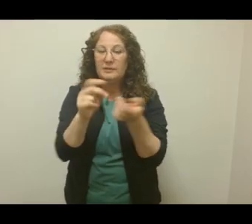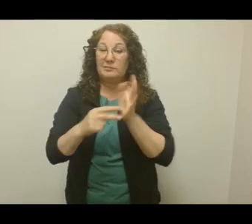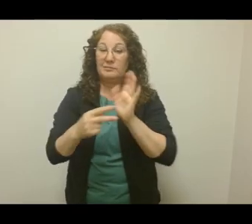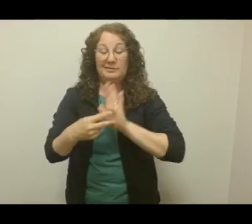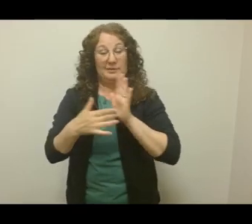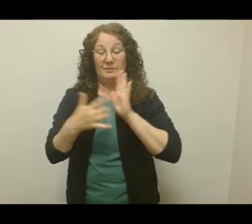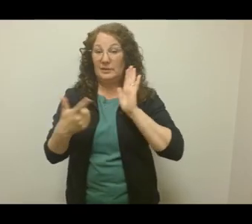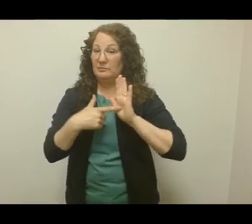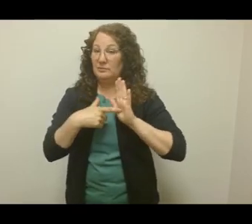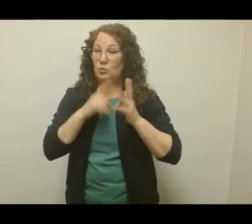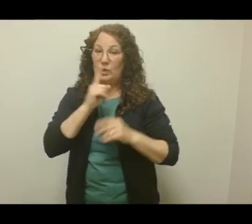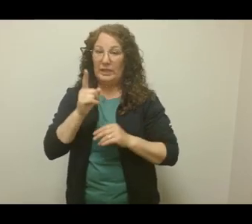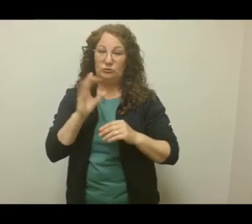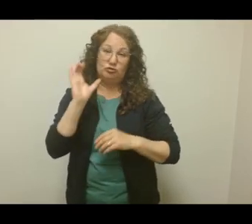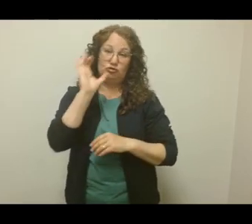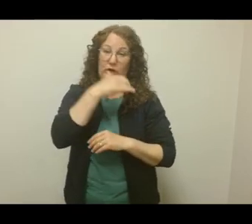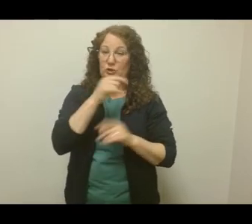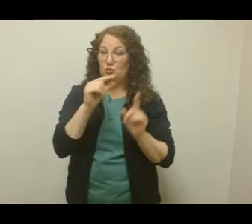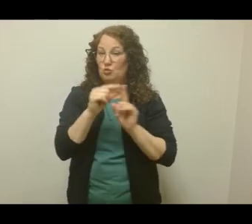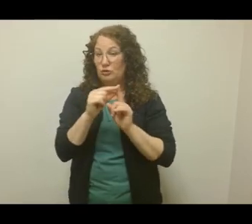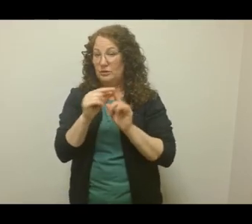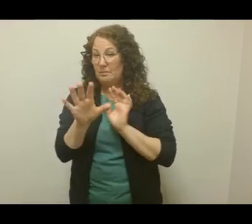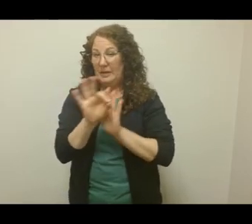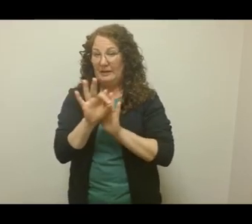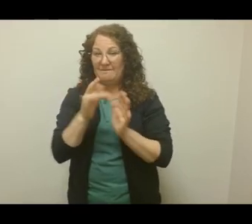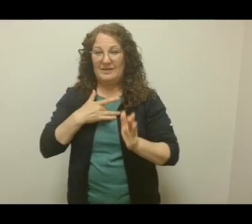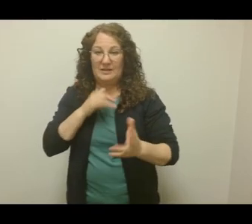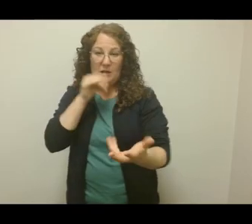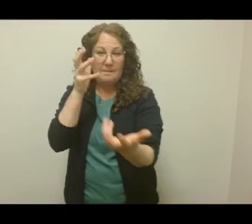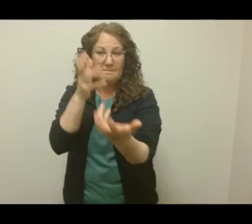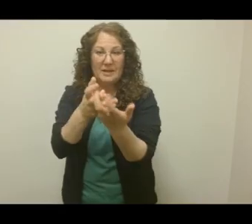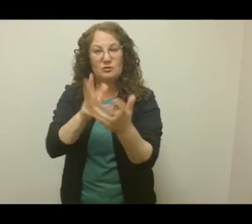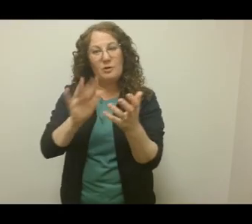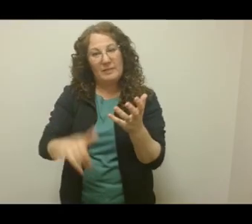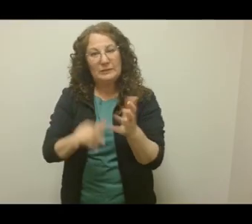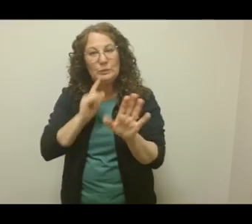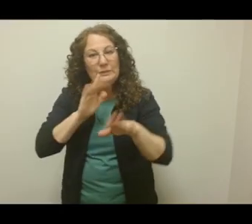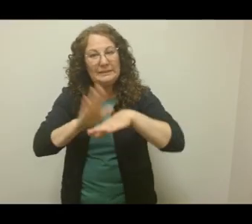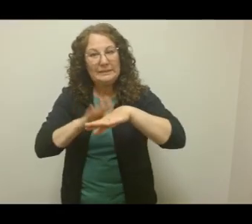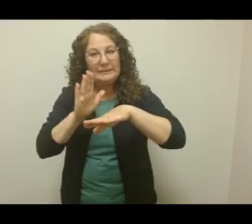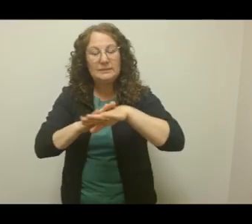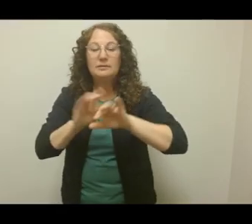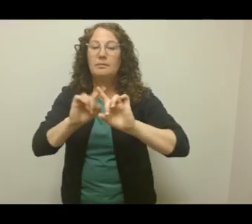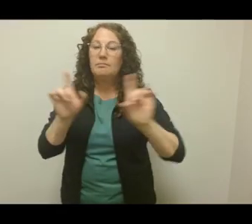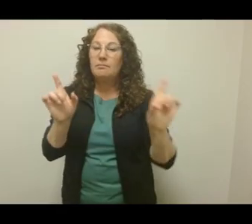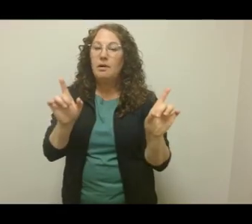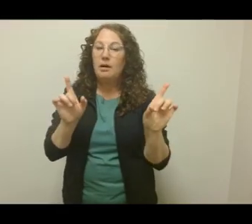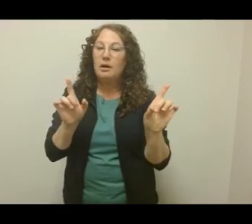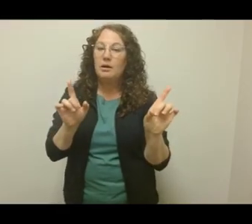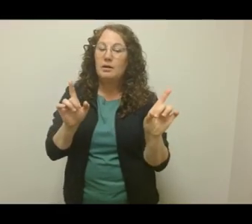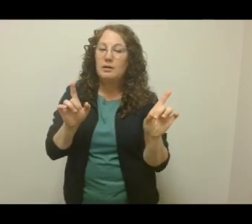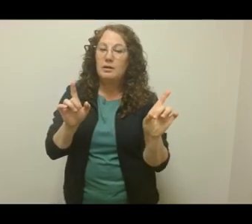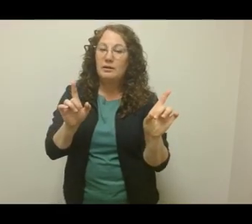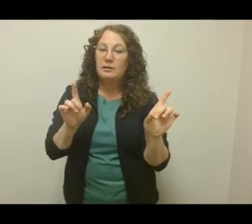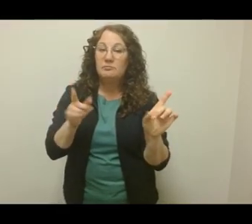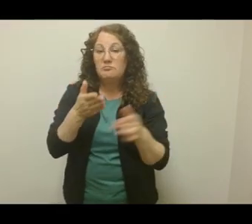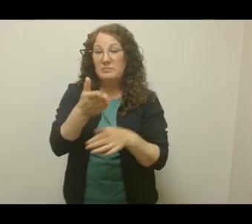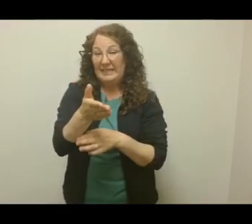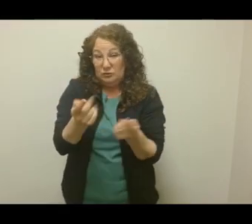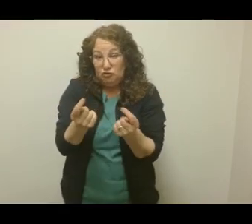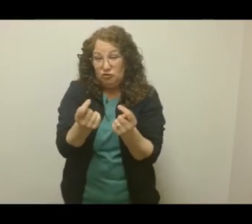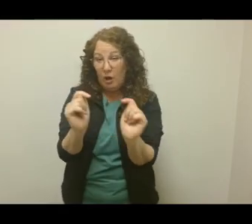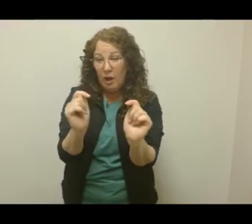word choices as well, right? So that can be a danger of doing this. But ultimately, even though this is an attempt